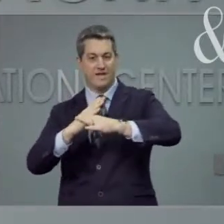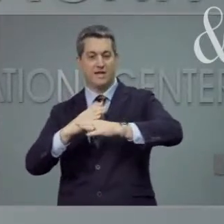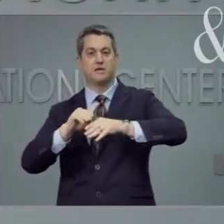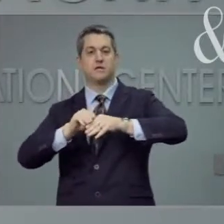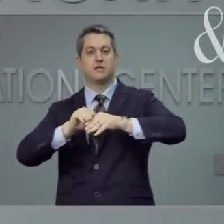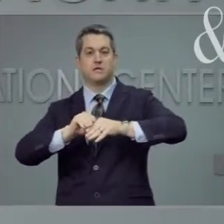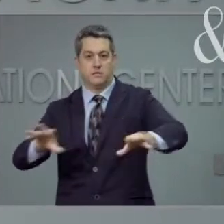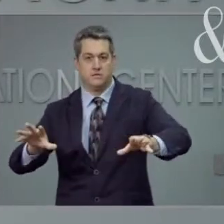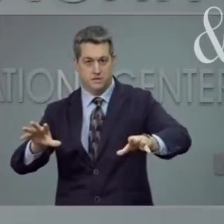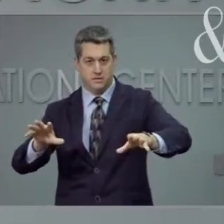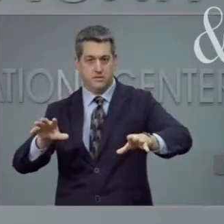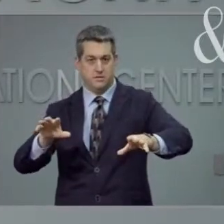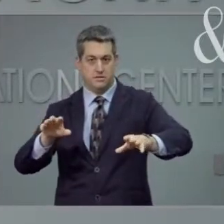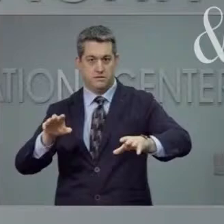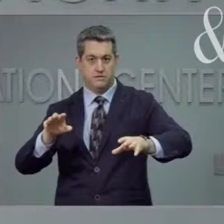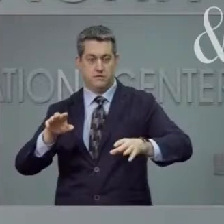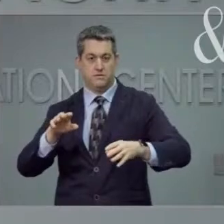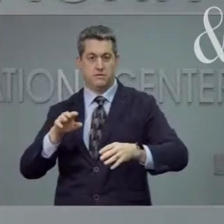spread of the vaccine.